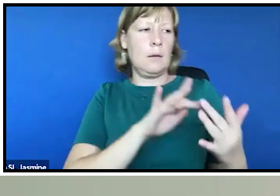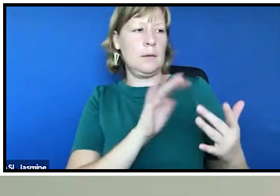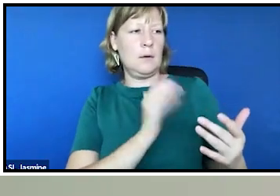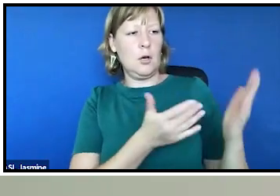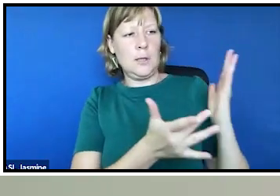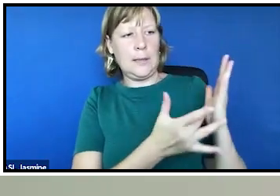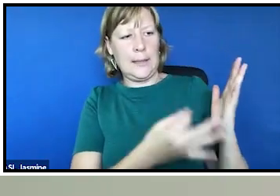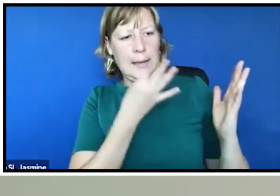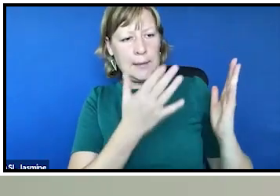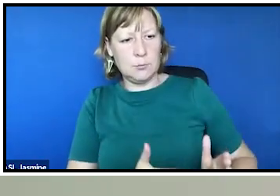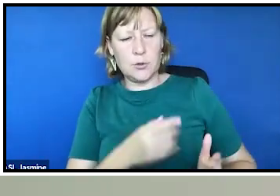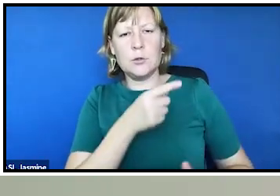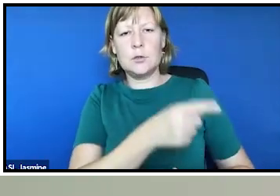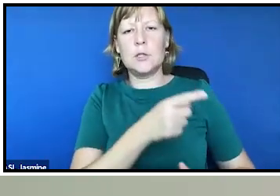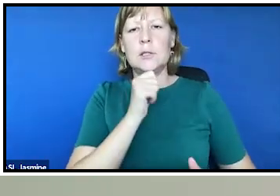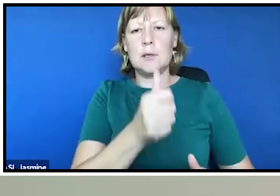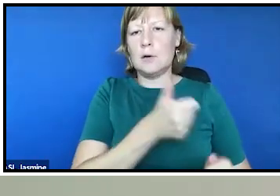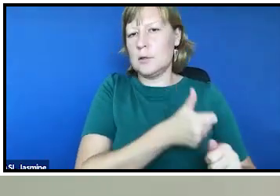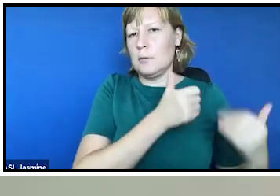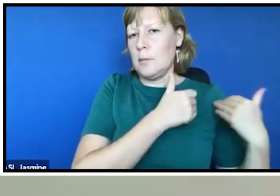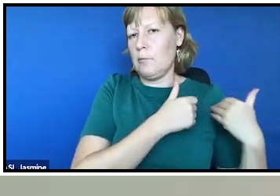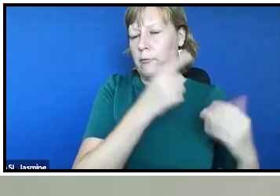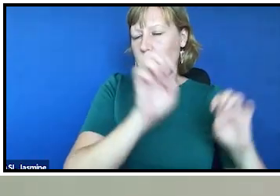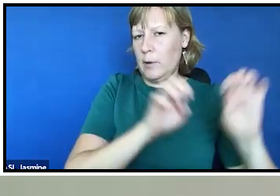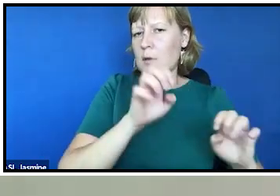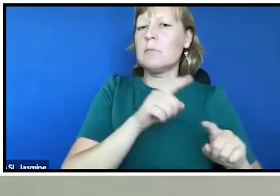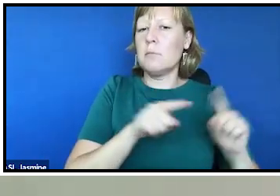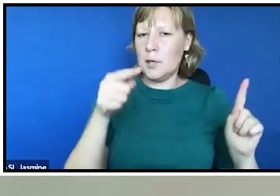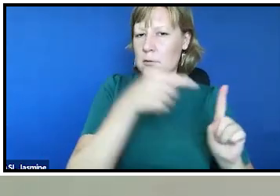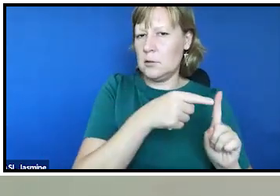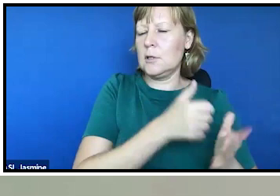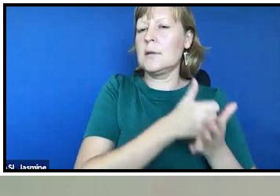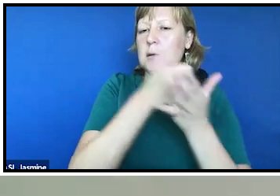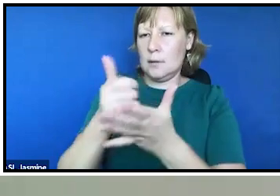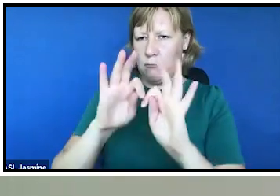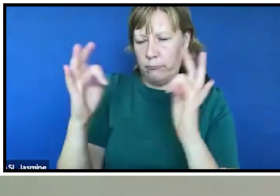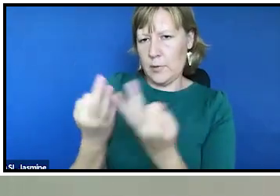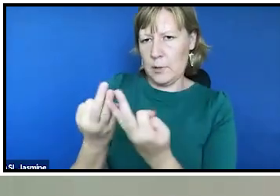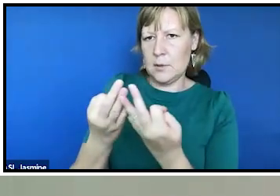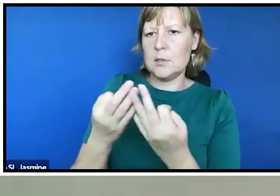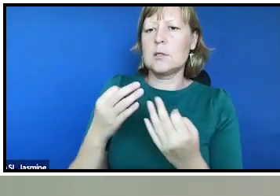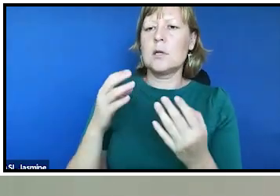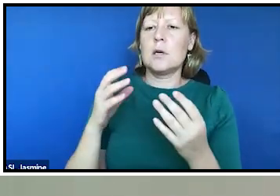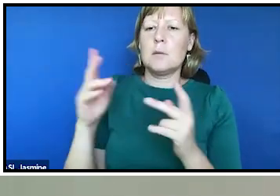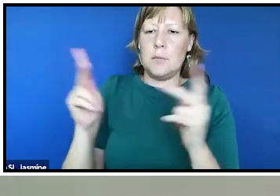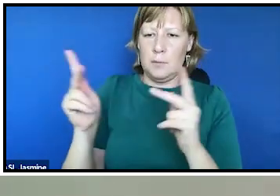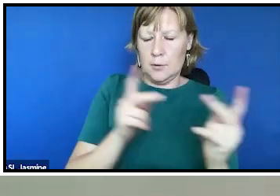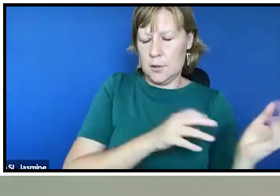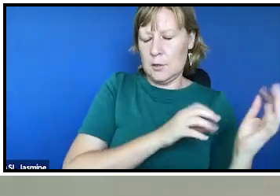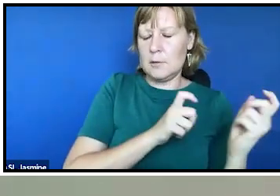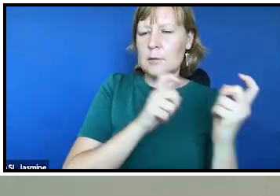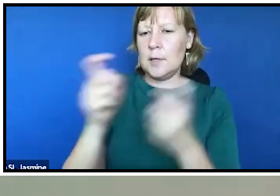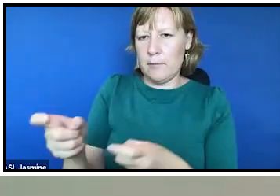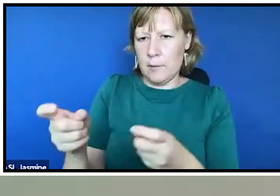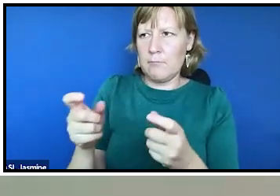definitely helped some individuals and families, providing them with information about how they can get their technology needs